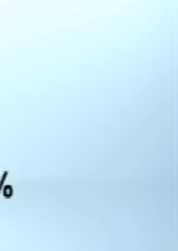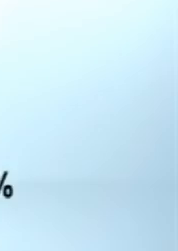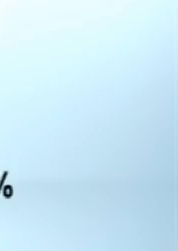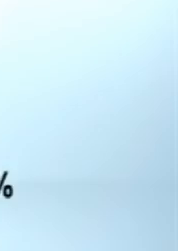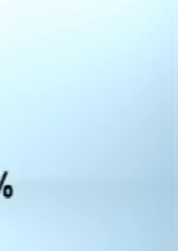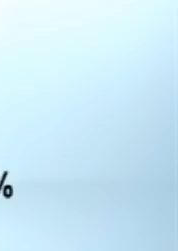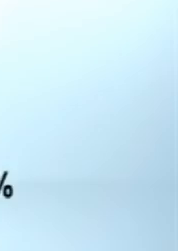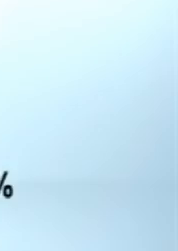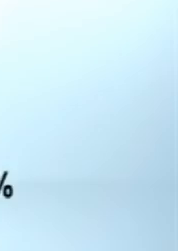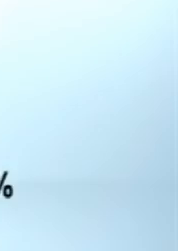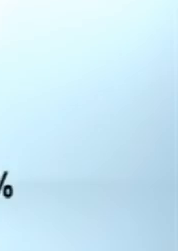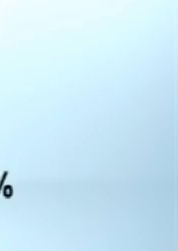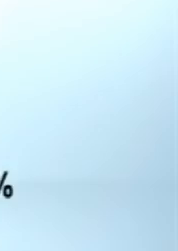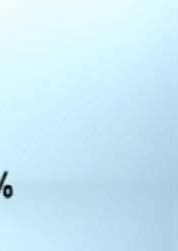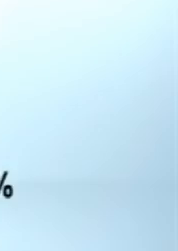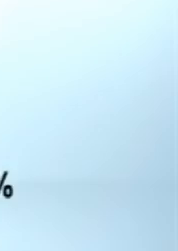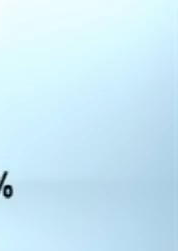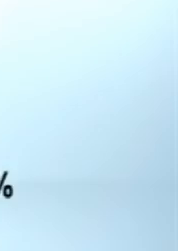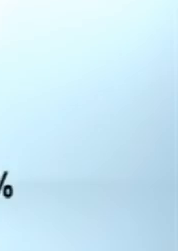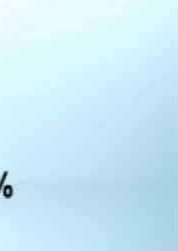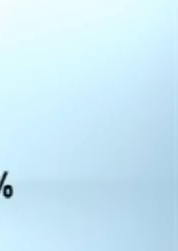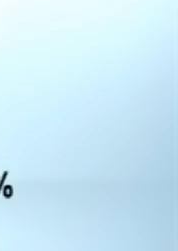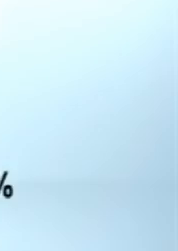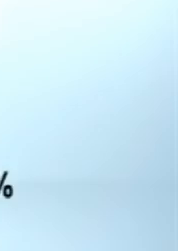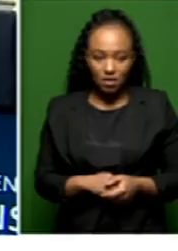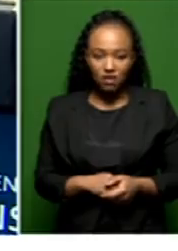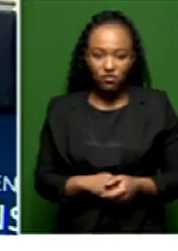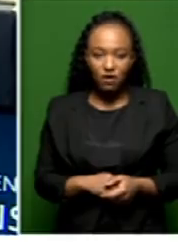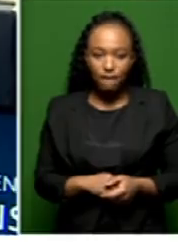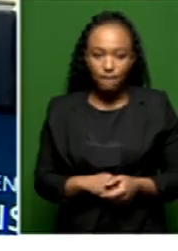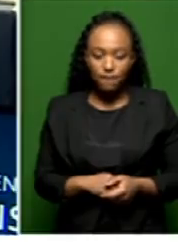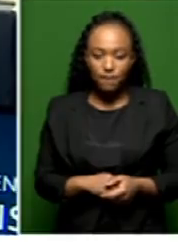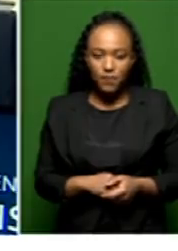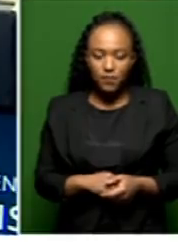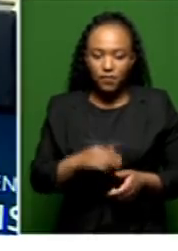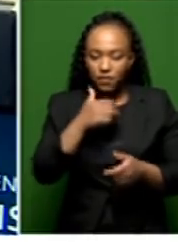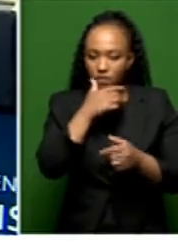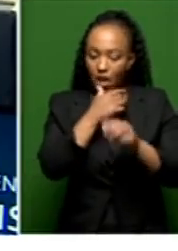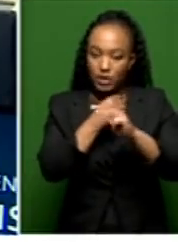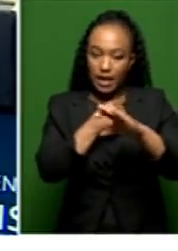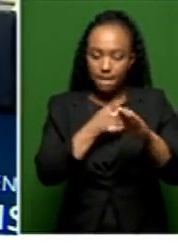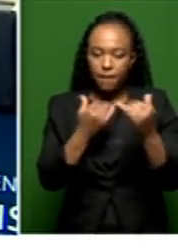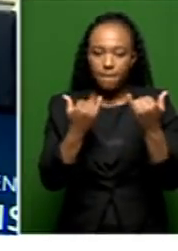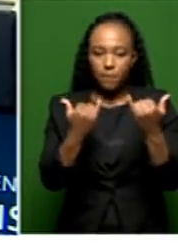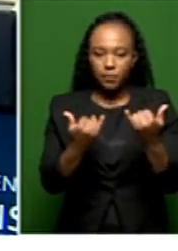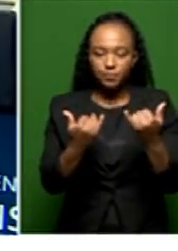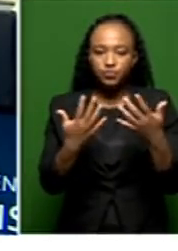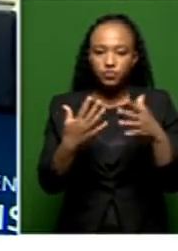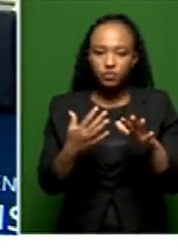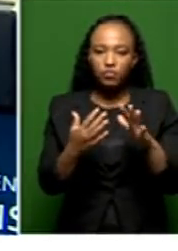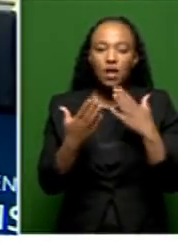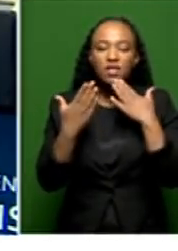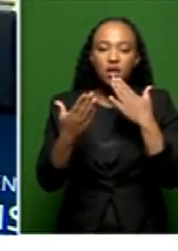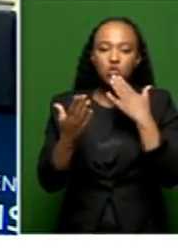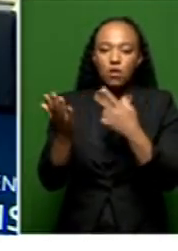All right, and possibly disappointing for the DA in the Western Cape. All right, what we're giving you here, thank you very